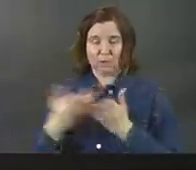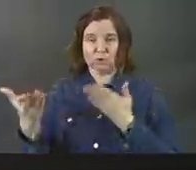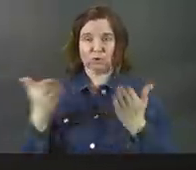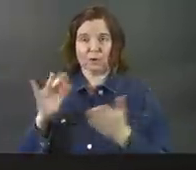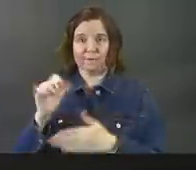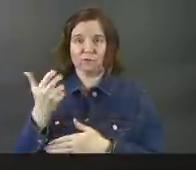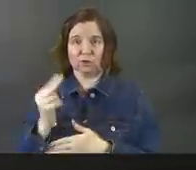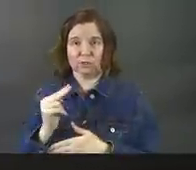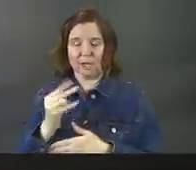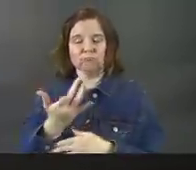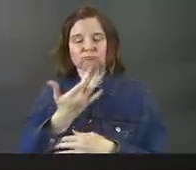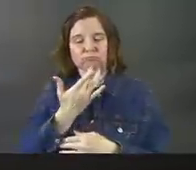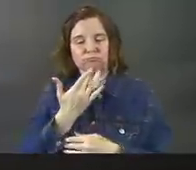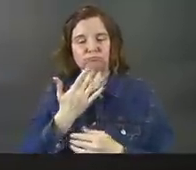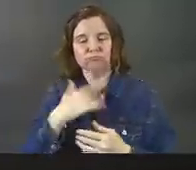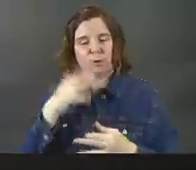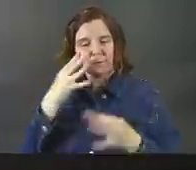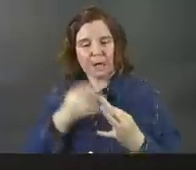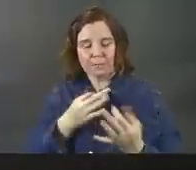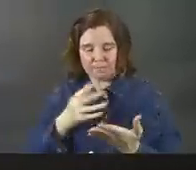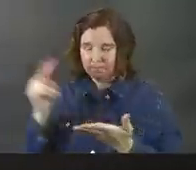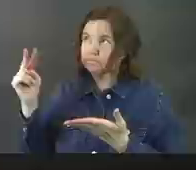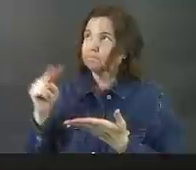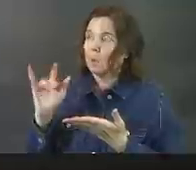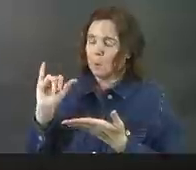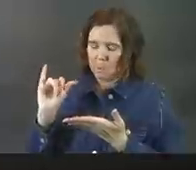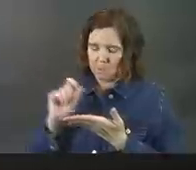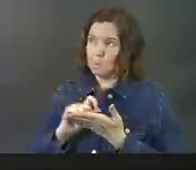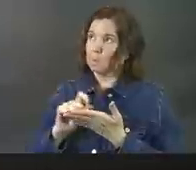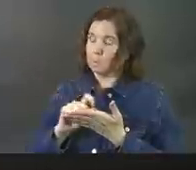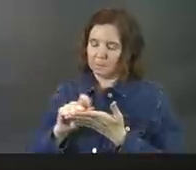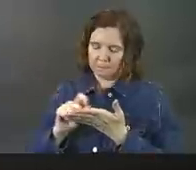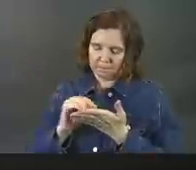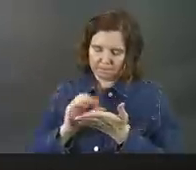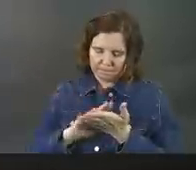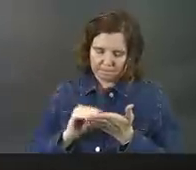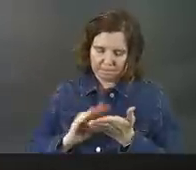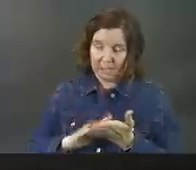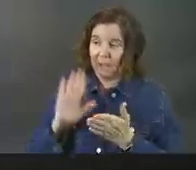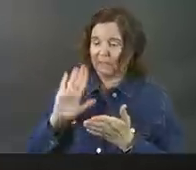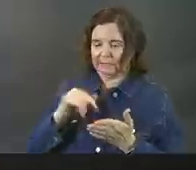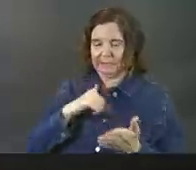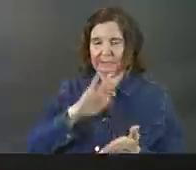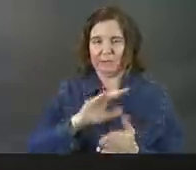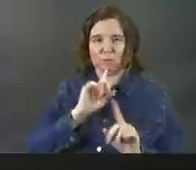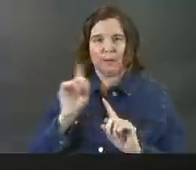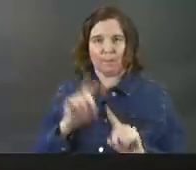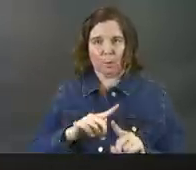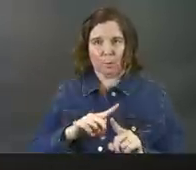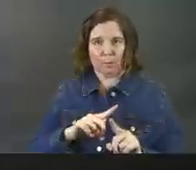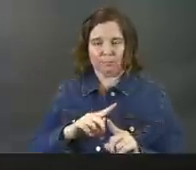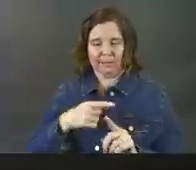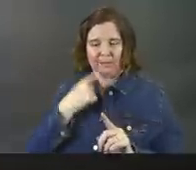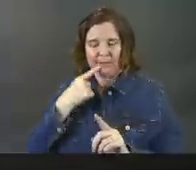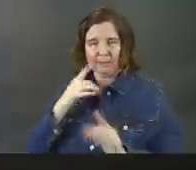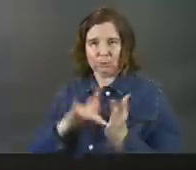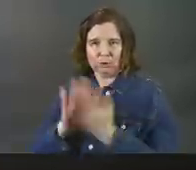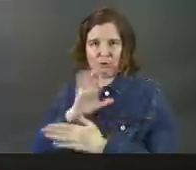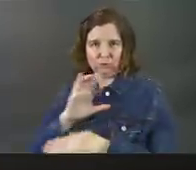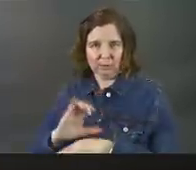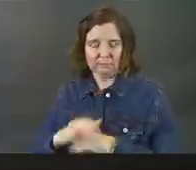servant John, who faithfully reported everything he saw. This is his report of the word of God and the testimony of Jesus